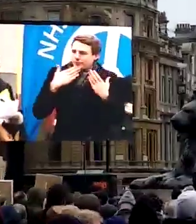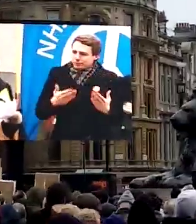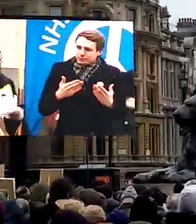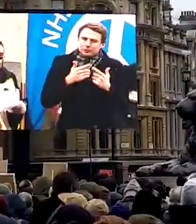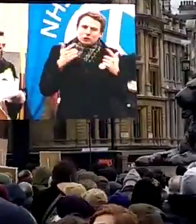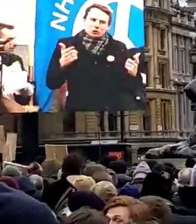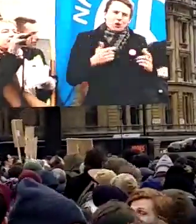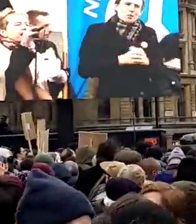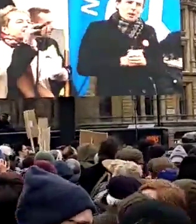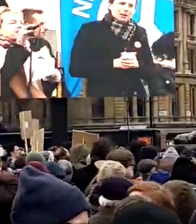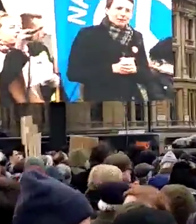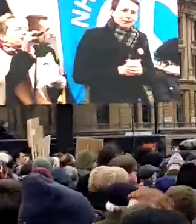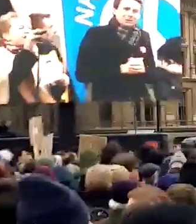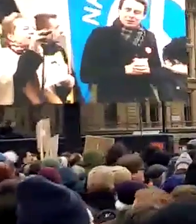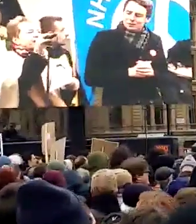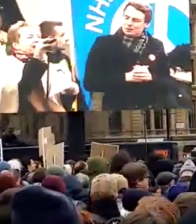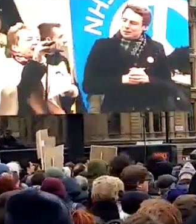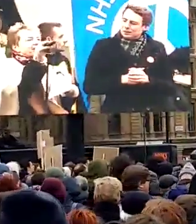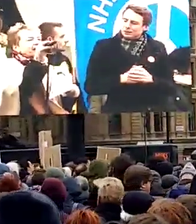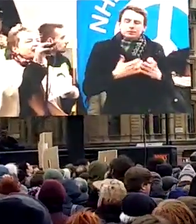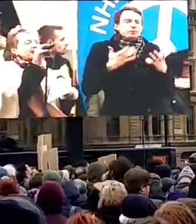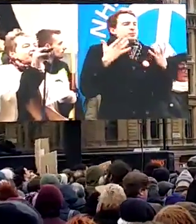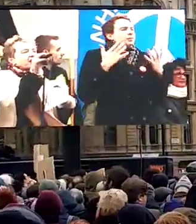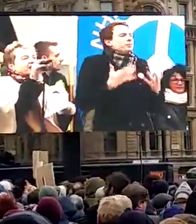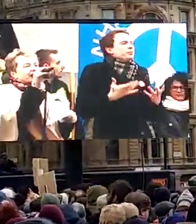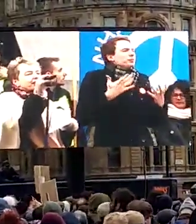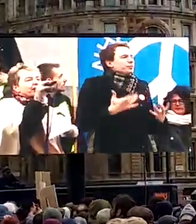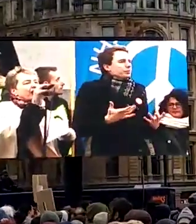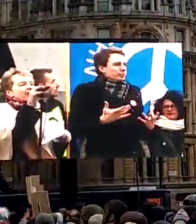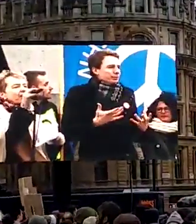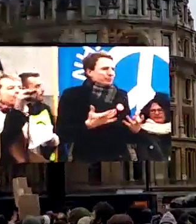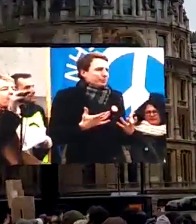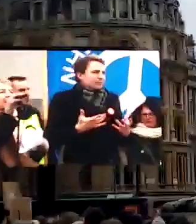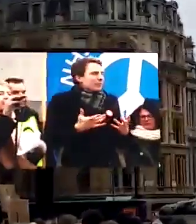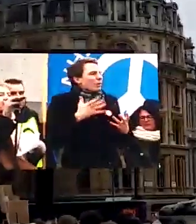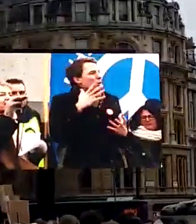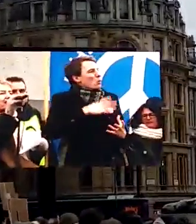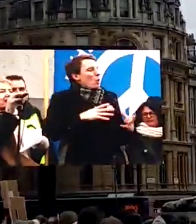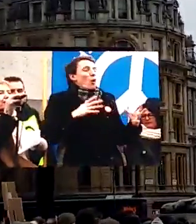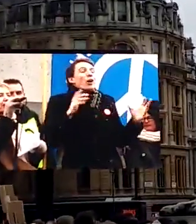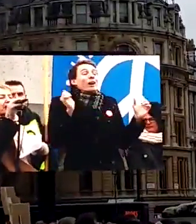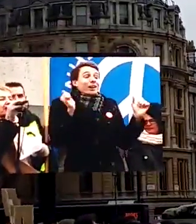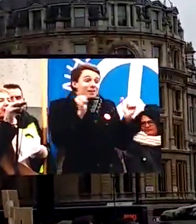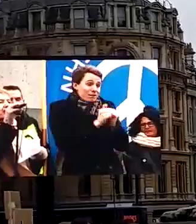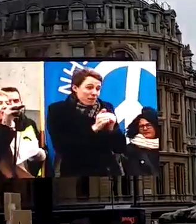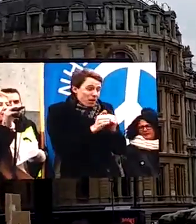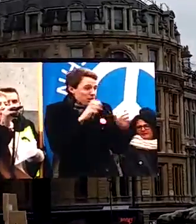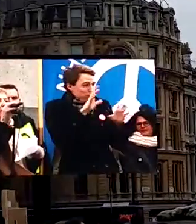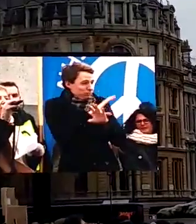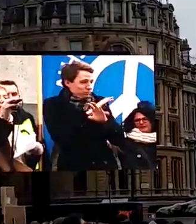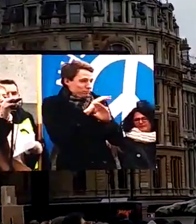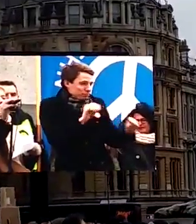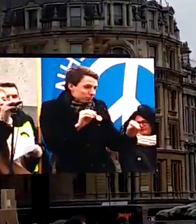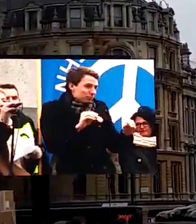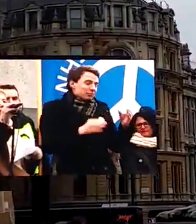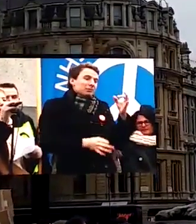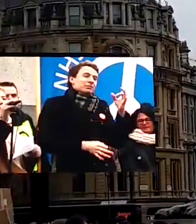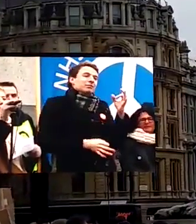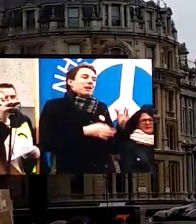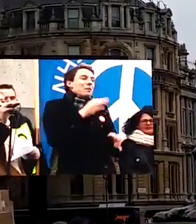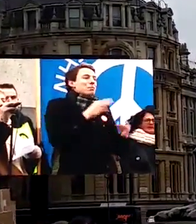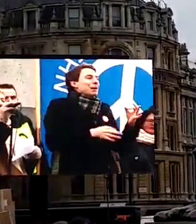Congratulations, Lindsay. We can confirm the point that political support for